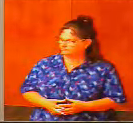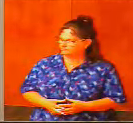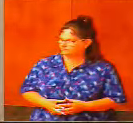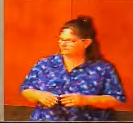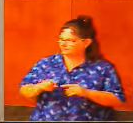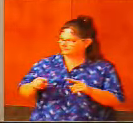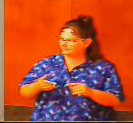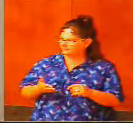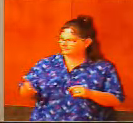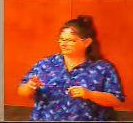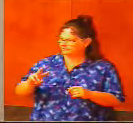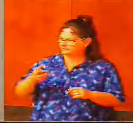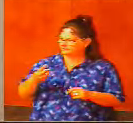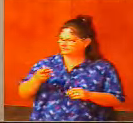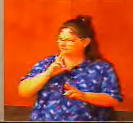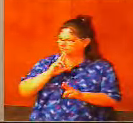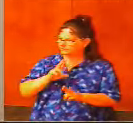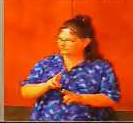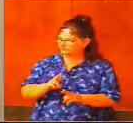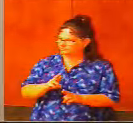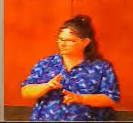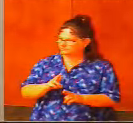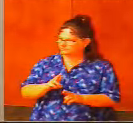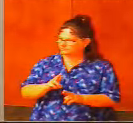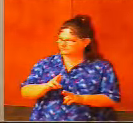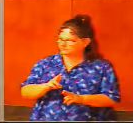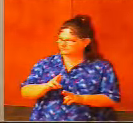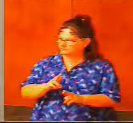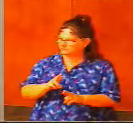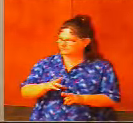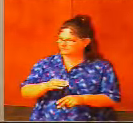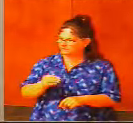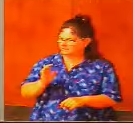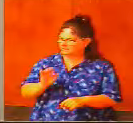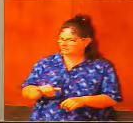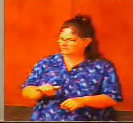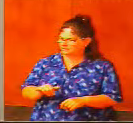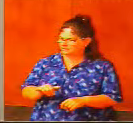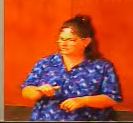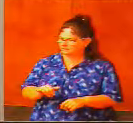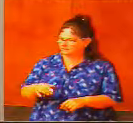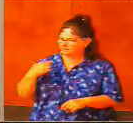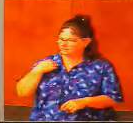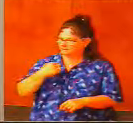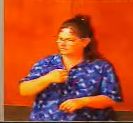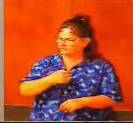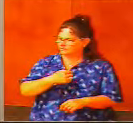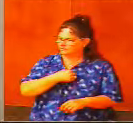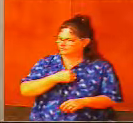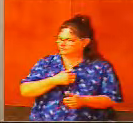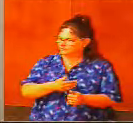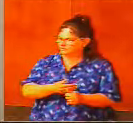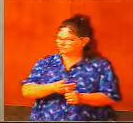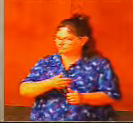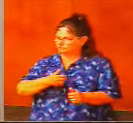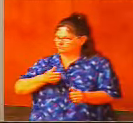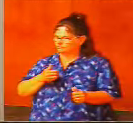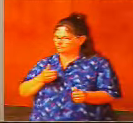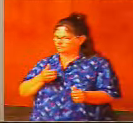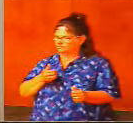But then there's a second response, and that is that we draw back.